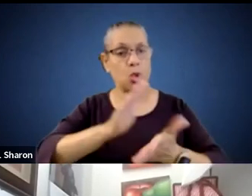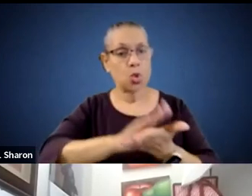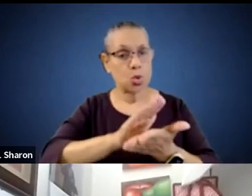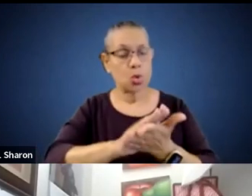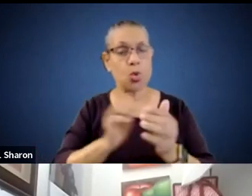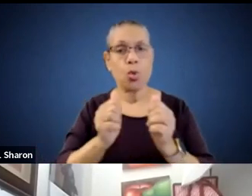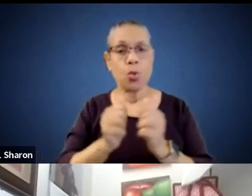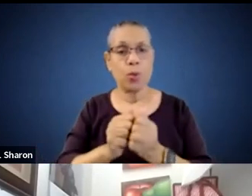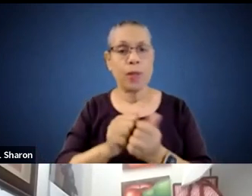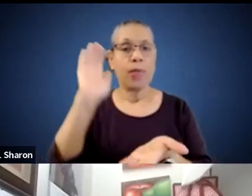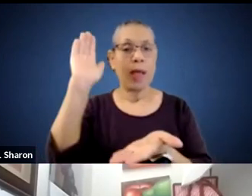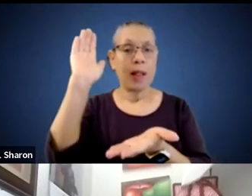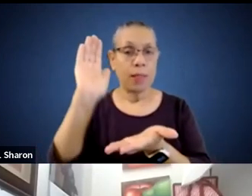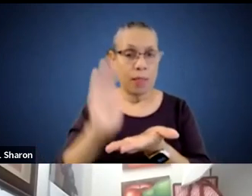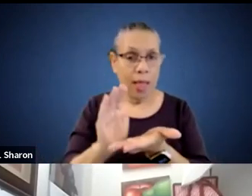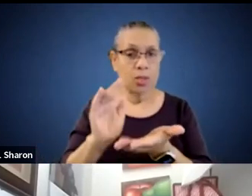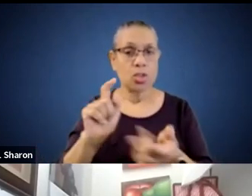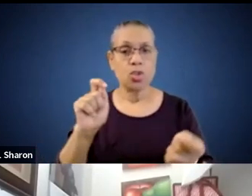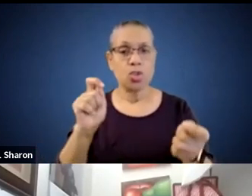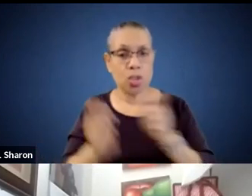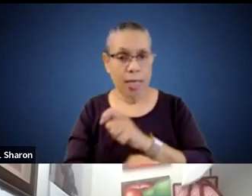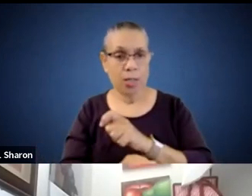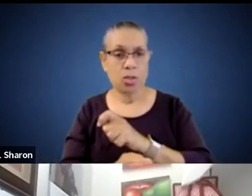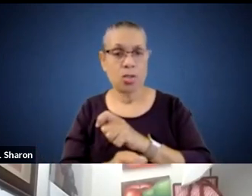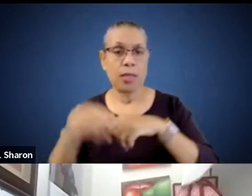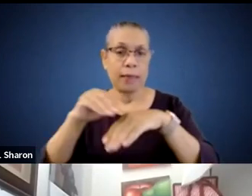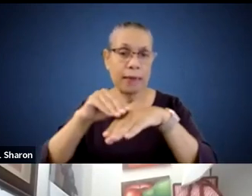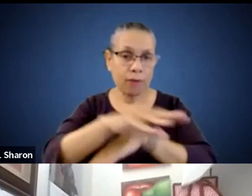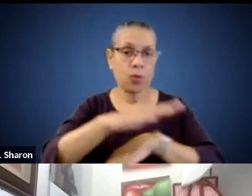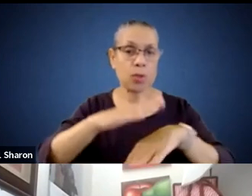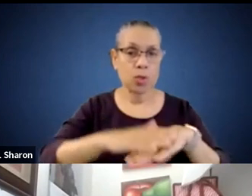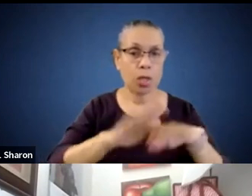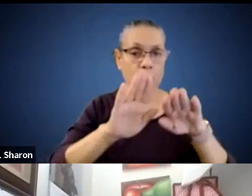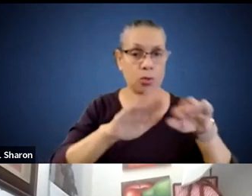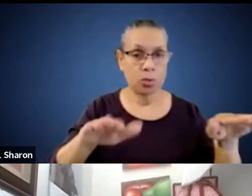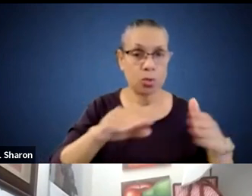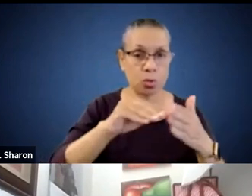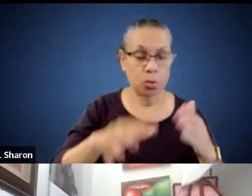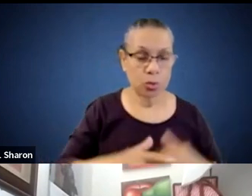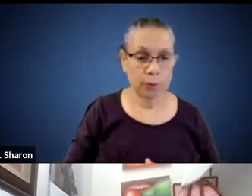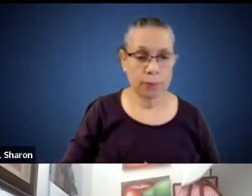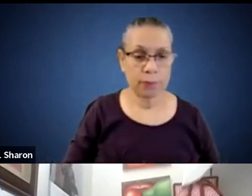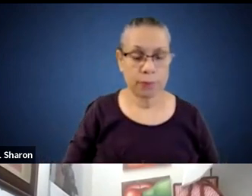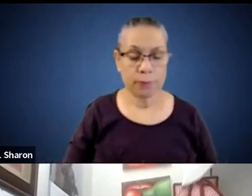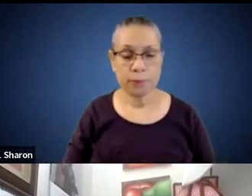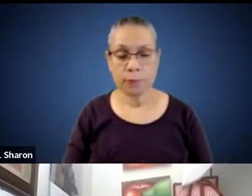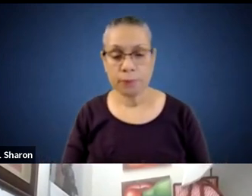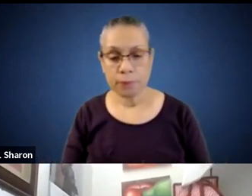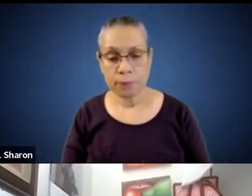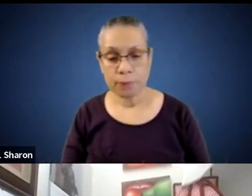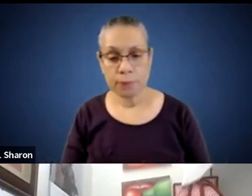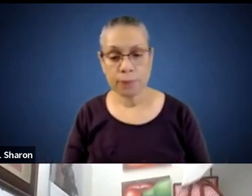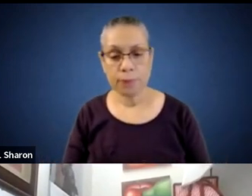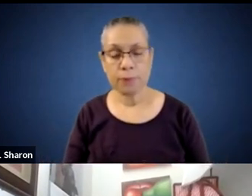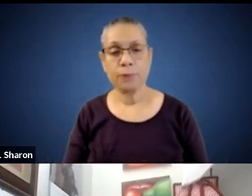less change for our students as they were coming back I am also keenly aware that this is our